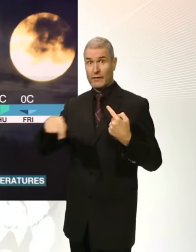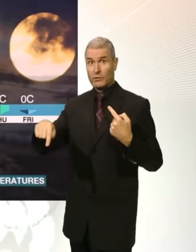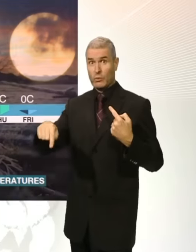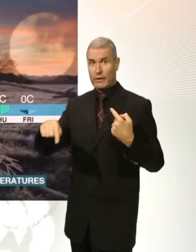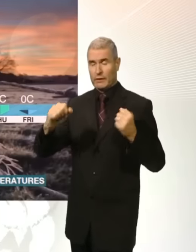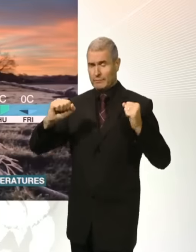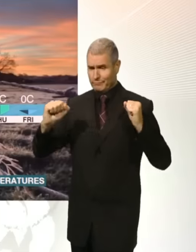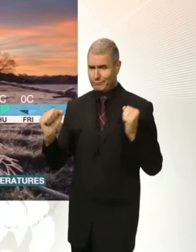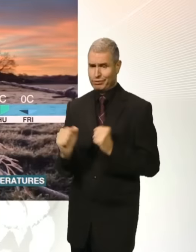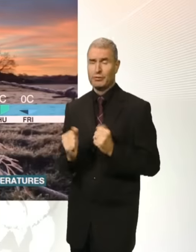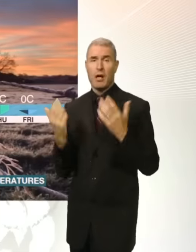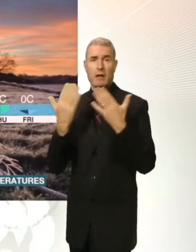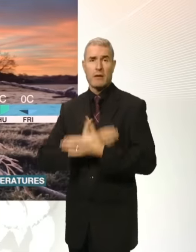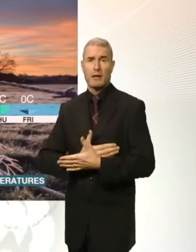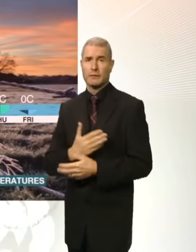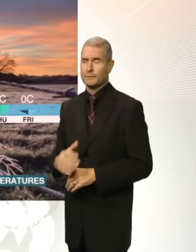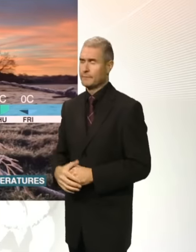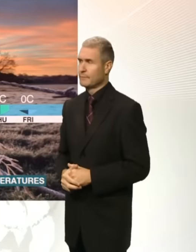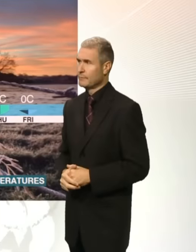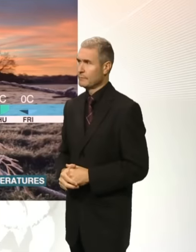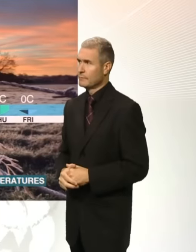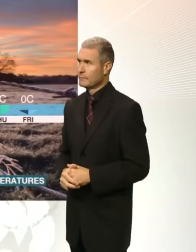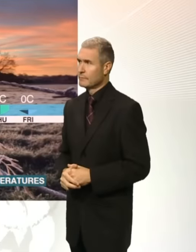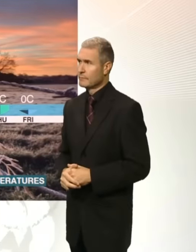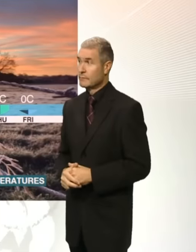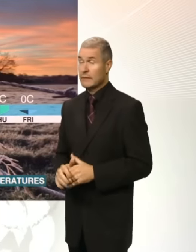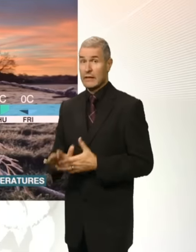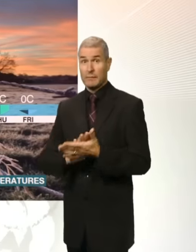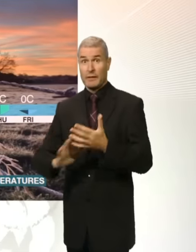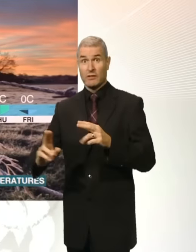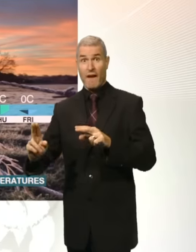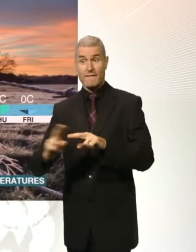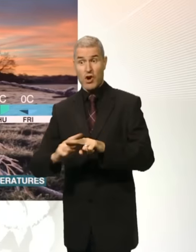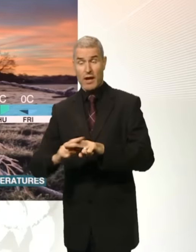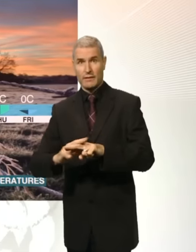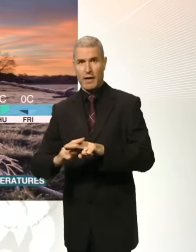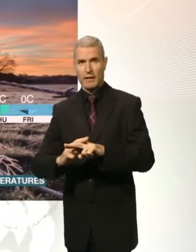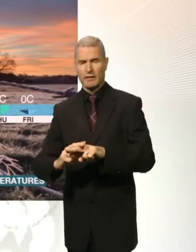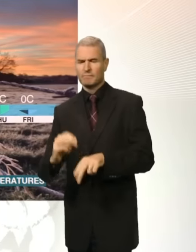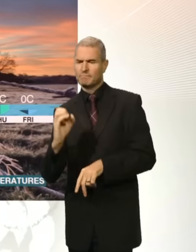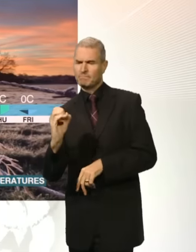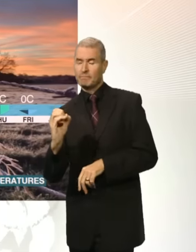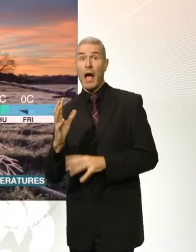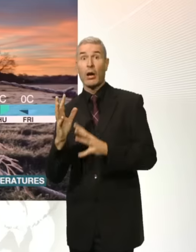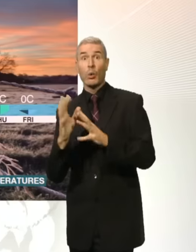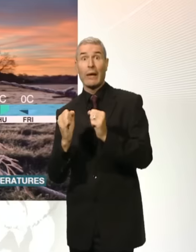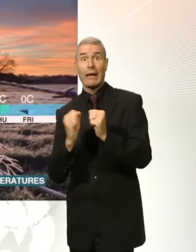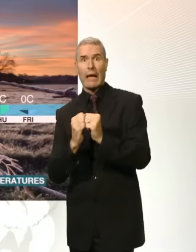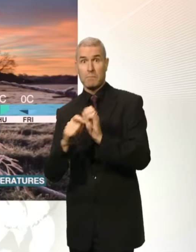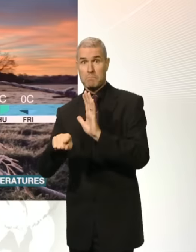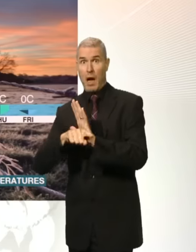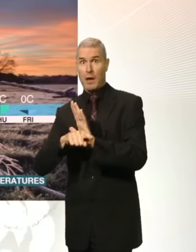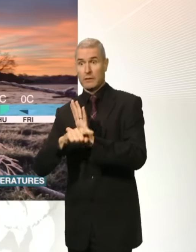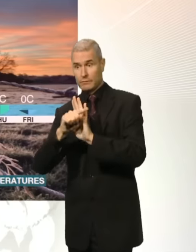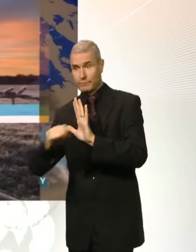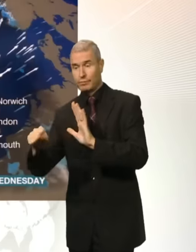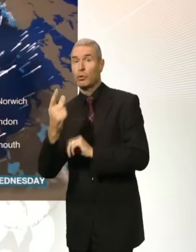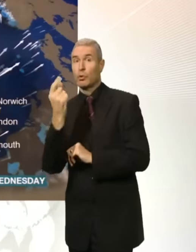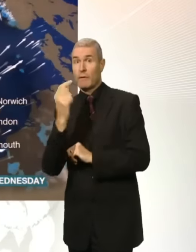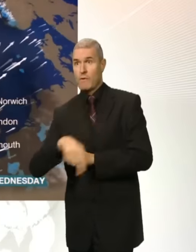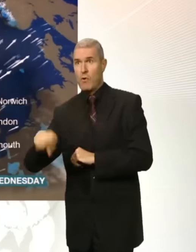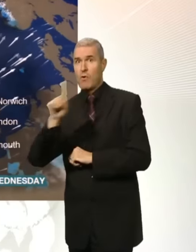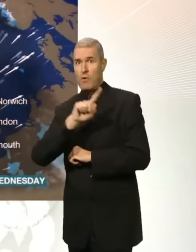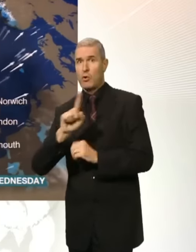temperatures overnight dropping away as the week wears on. By the time we reach Friday, we're back to the overnight frost, and into the weekend, sub-zero temperatures for many of